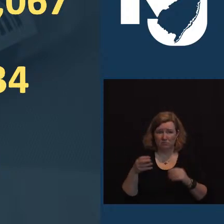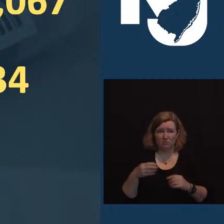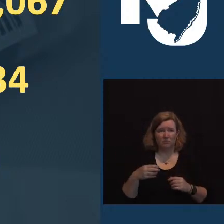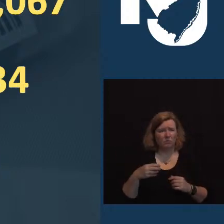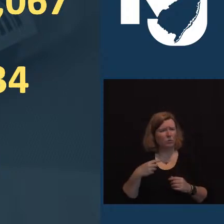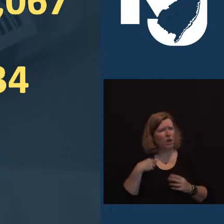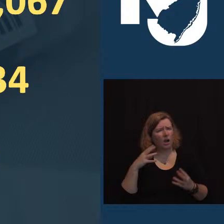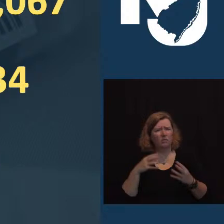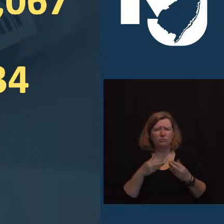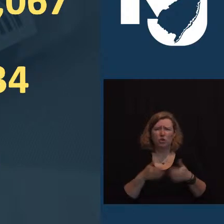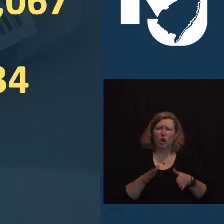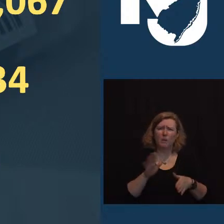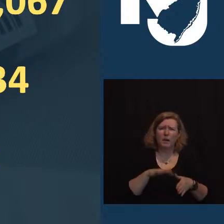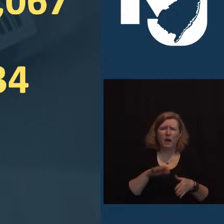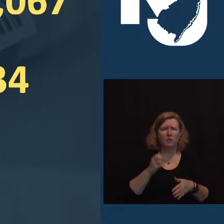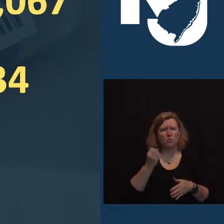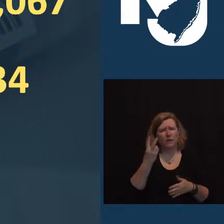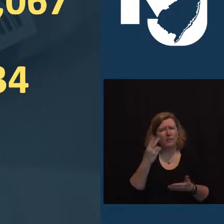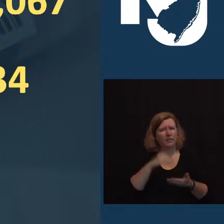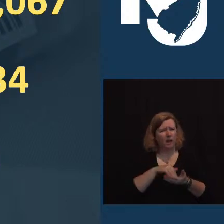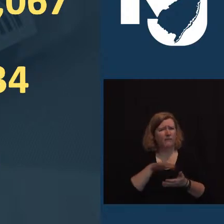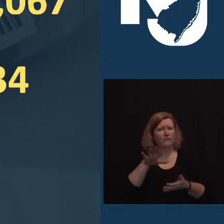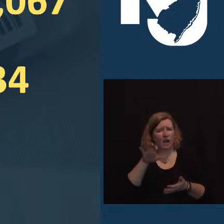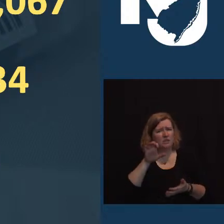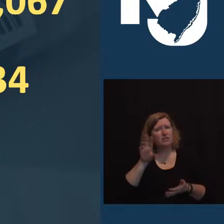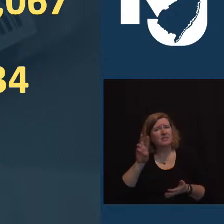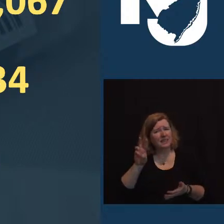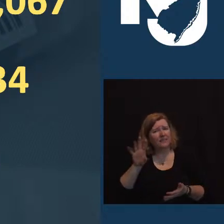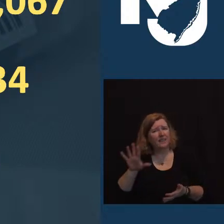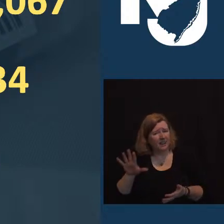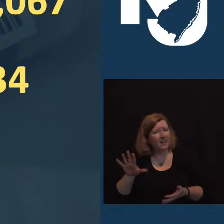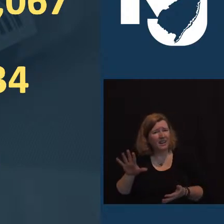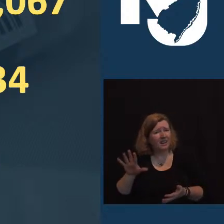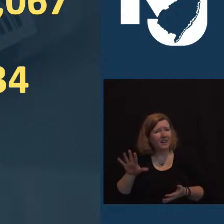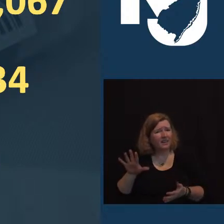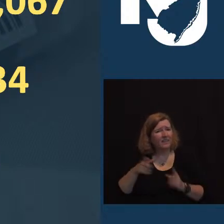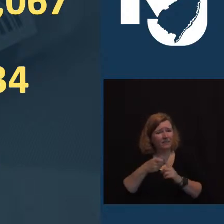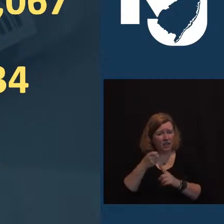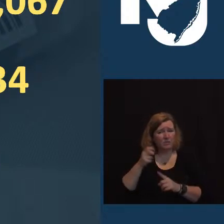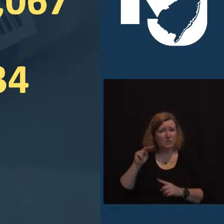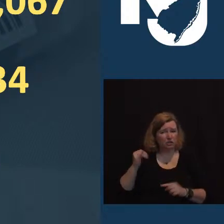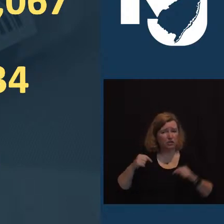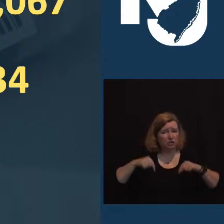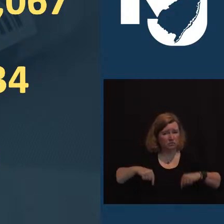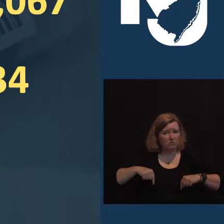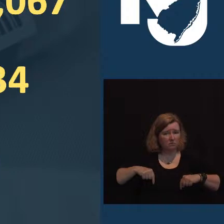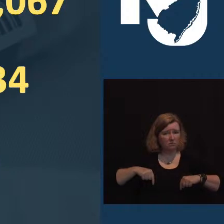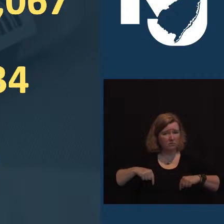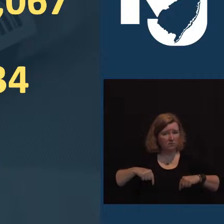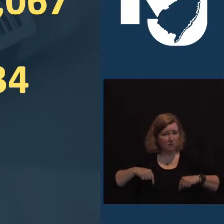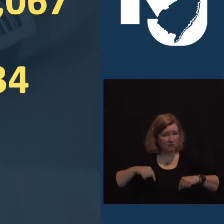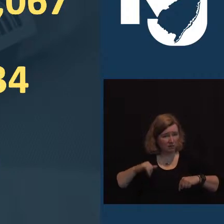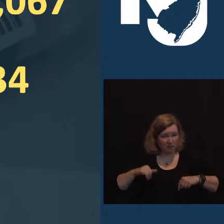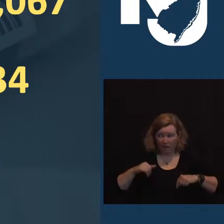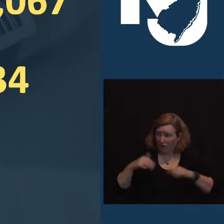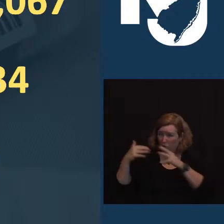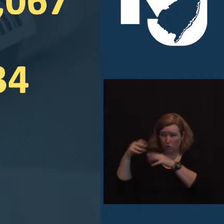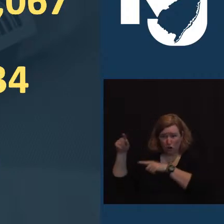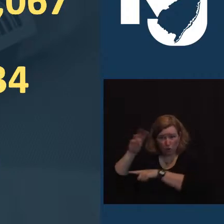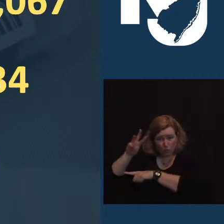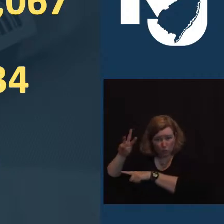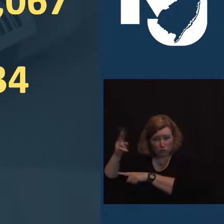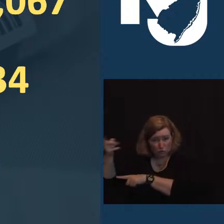12,565 blessed brothers and sisters from our New Jersey community. The scale of that war was overwhelming. The scale of this